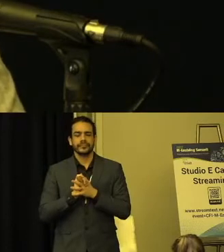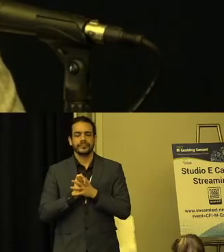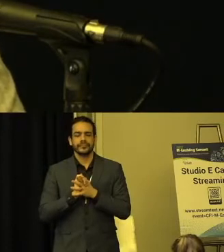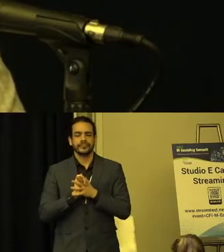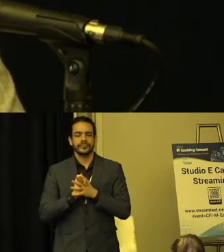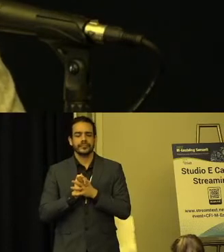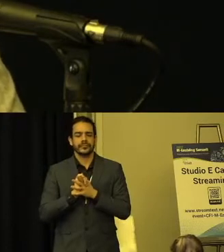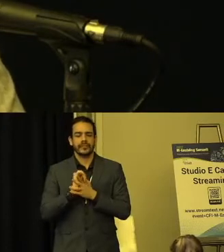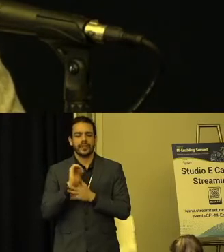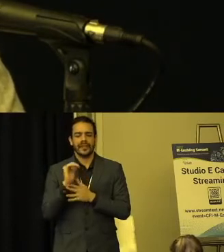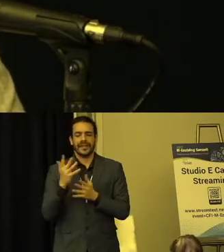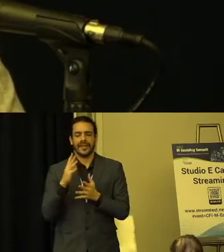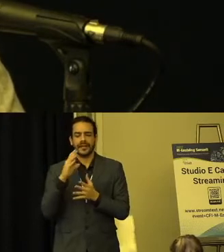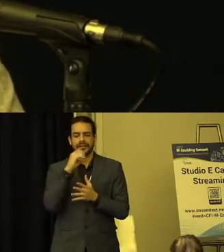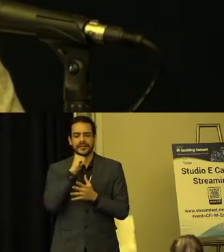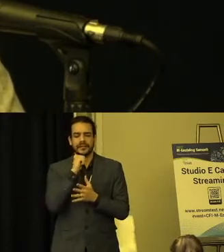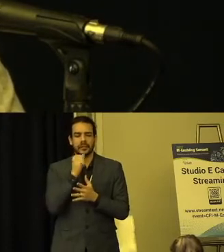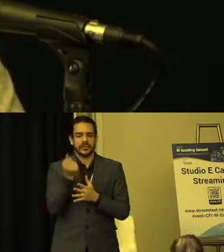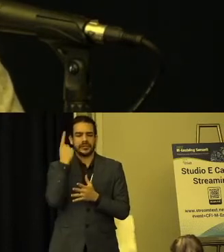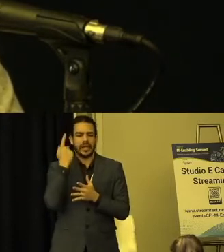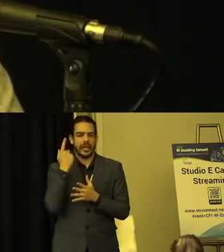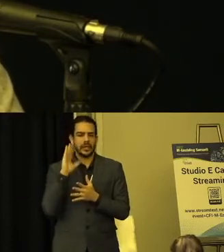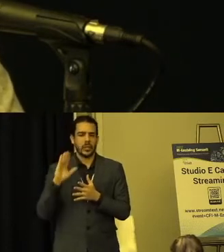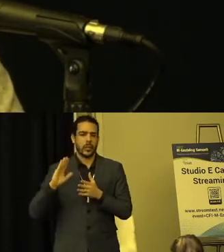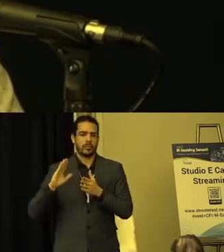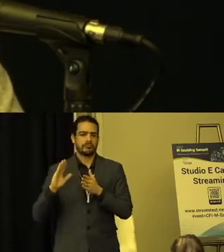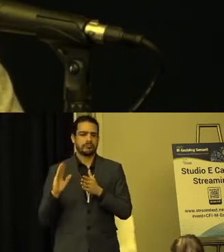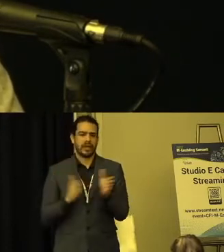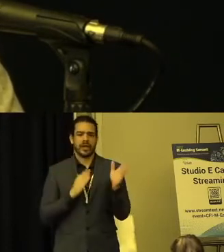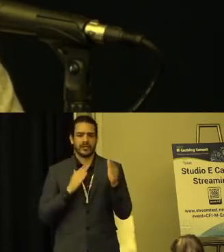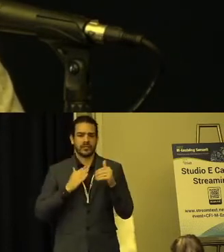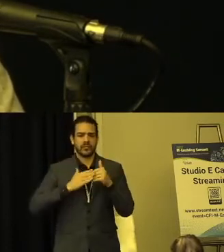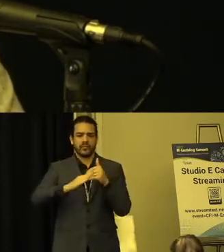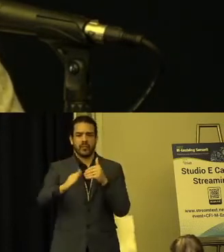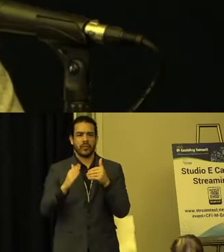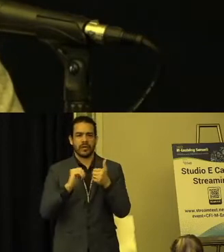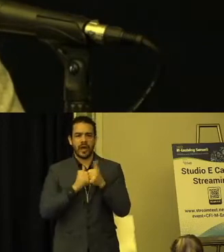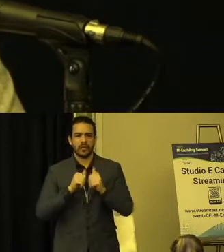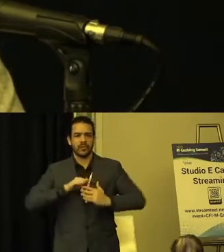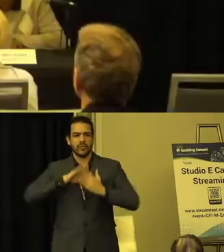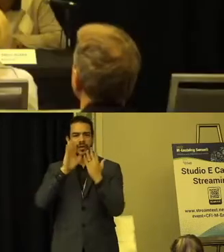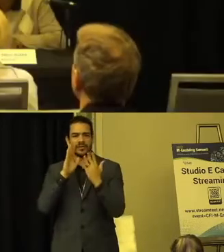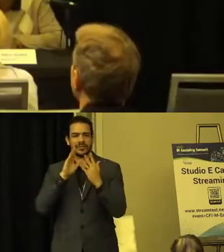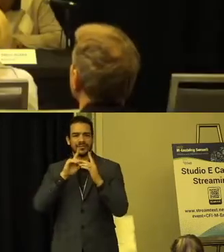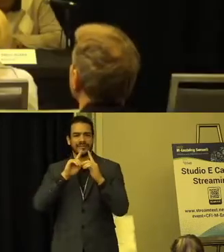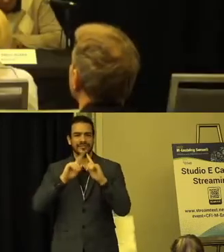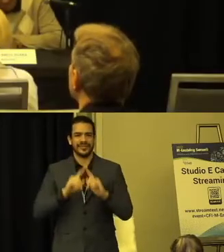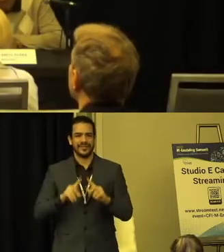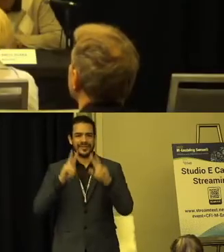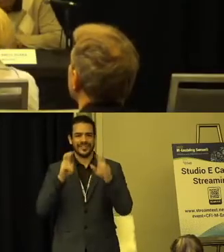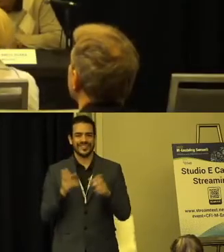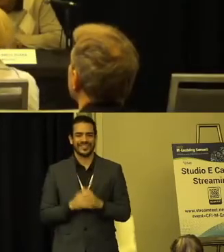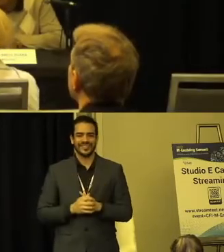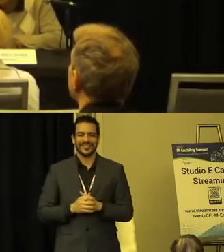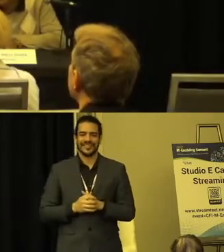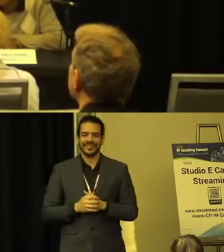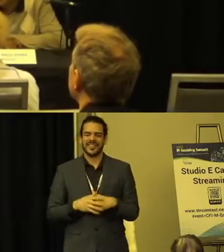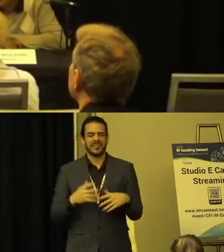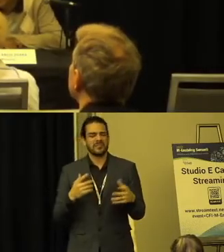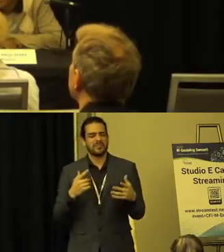I'm not understanding exactly what you plan to move forward in addressing these issues. Happy to address that question. Please go